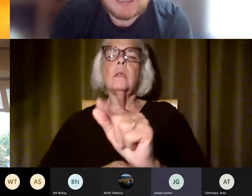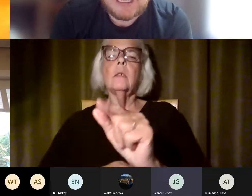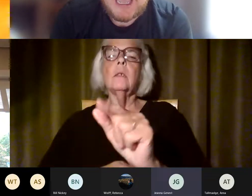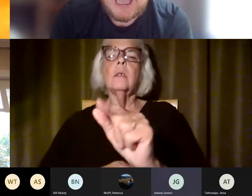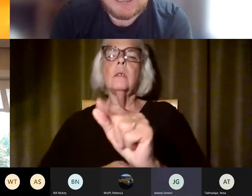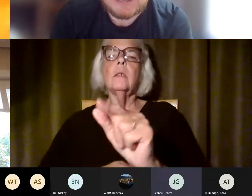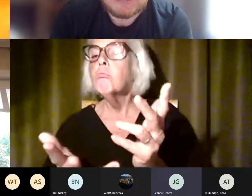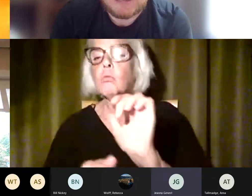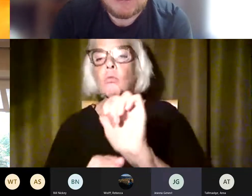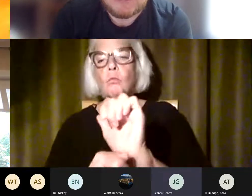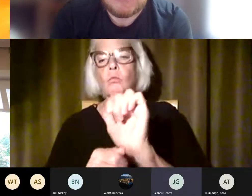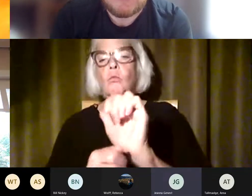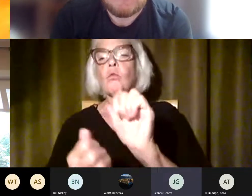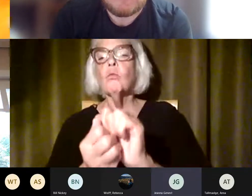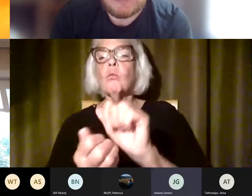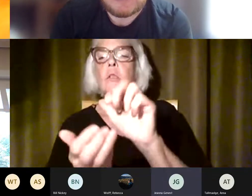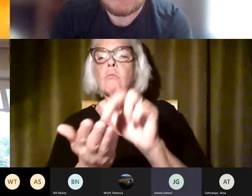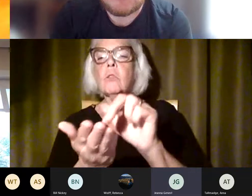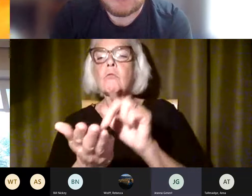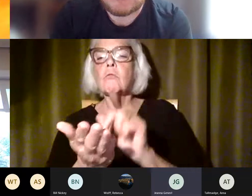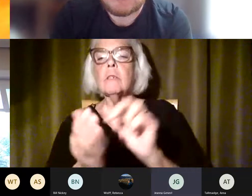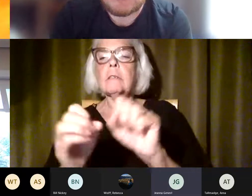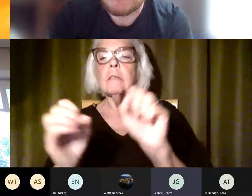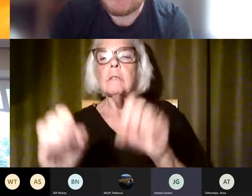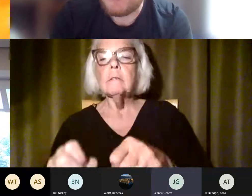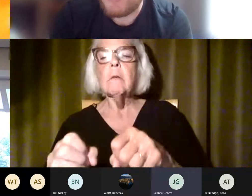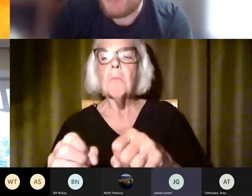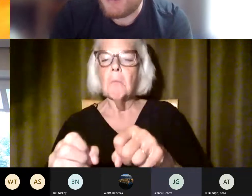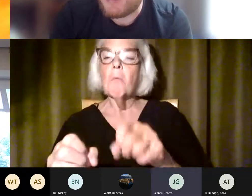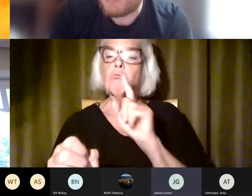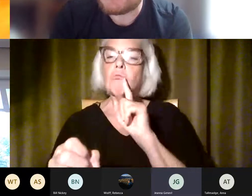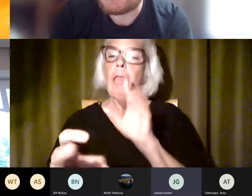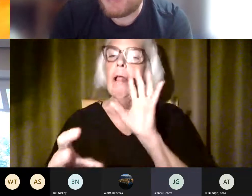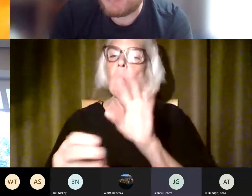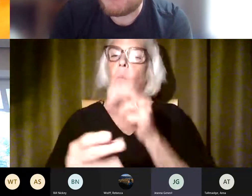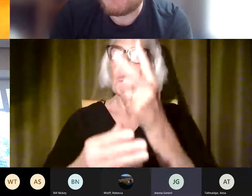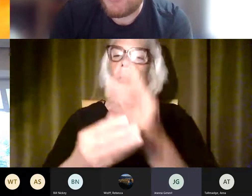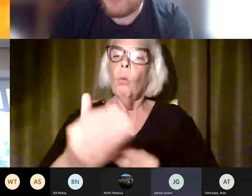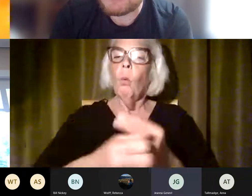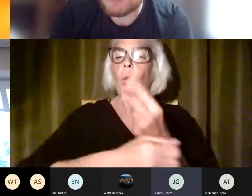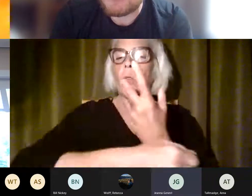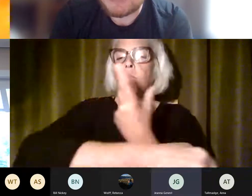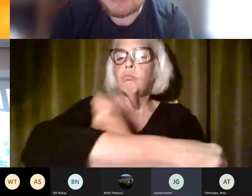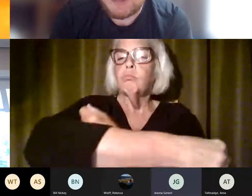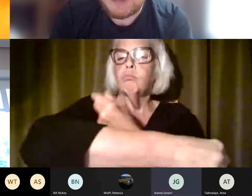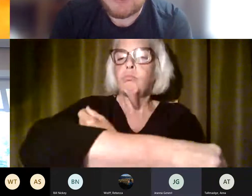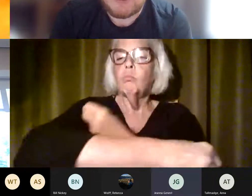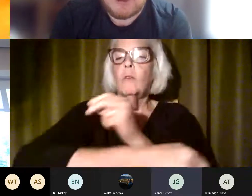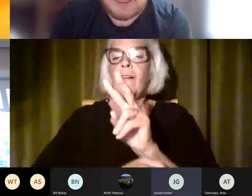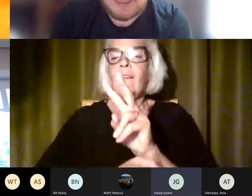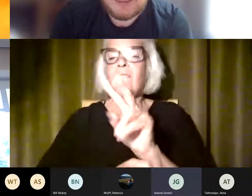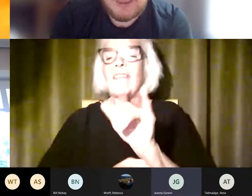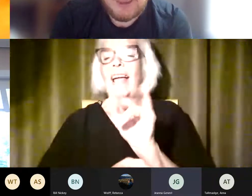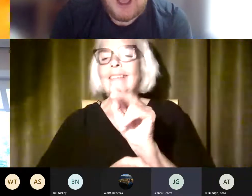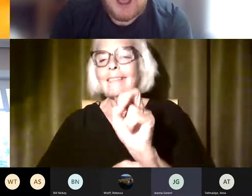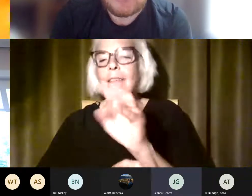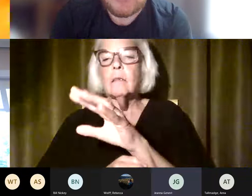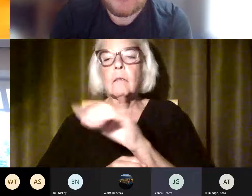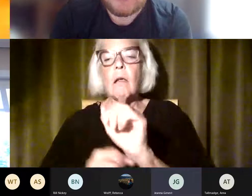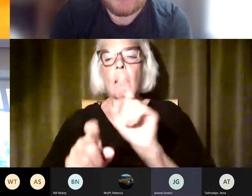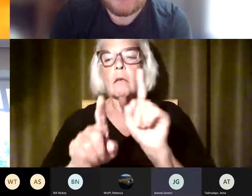both vaccine and testing for the last 2 years. And I also participated early